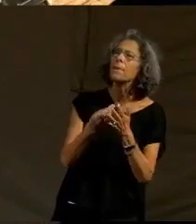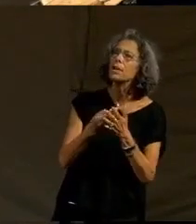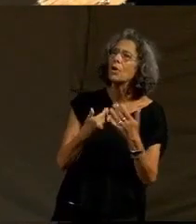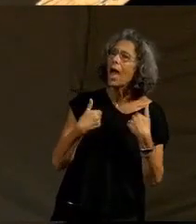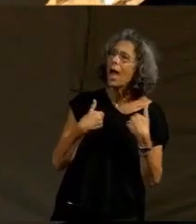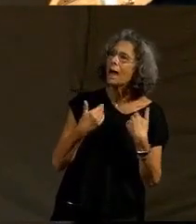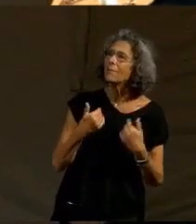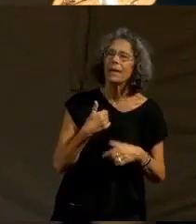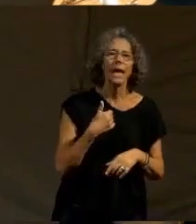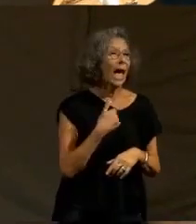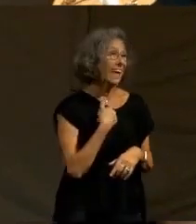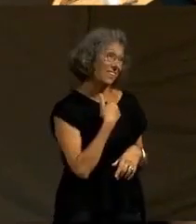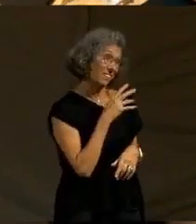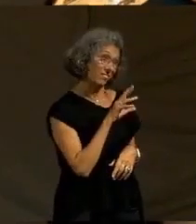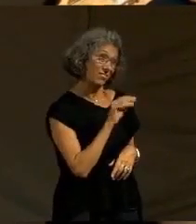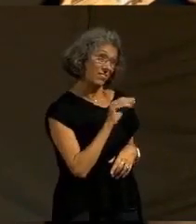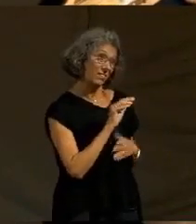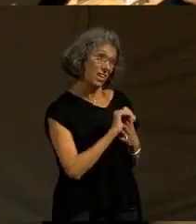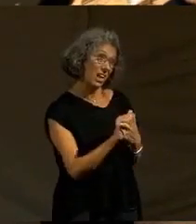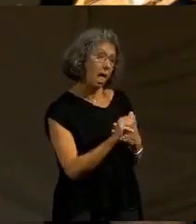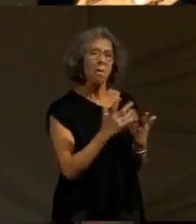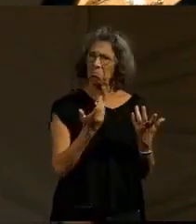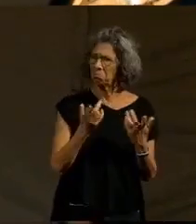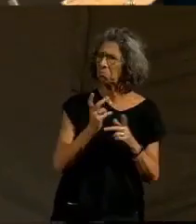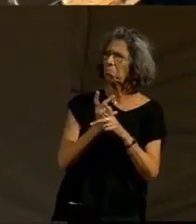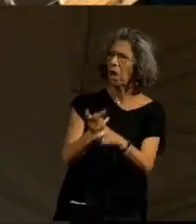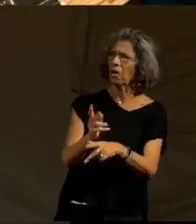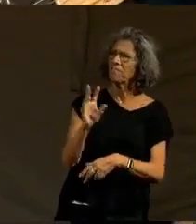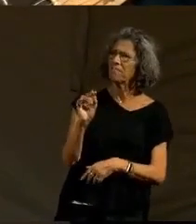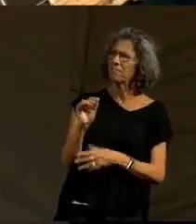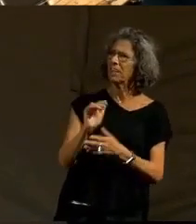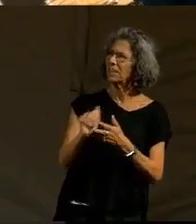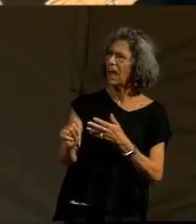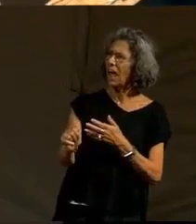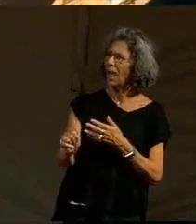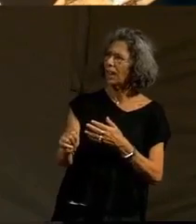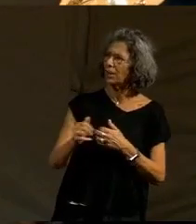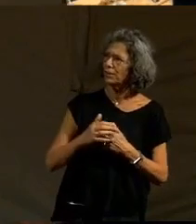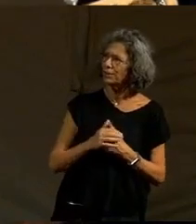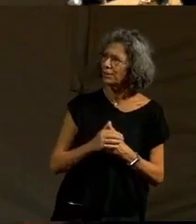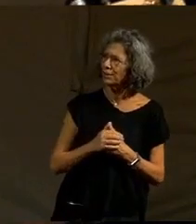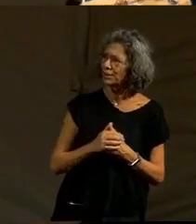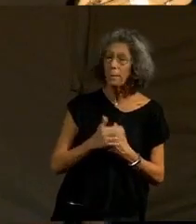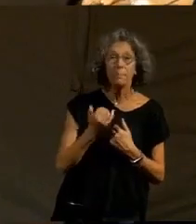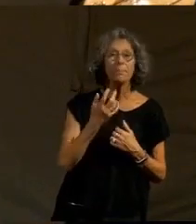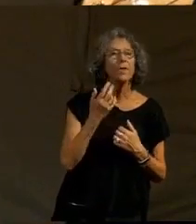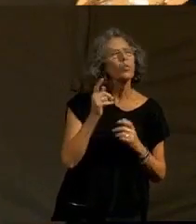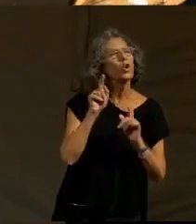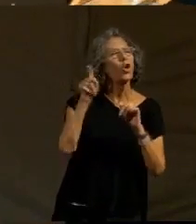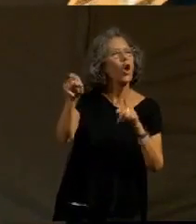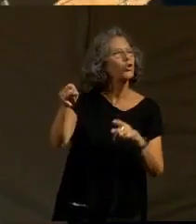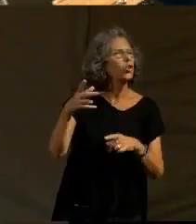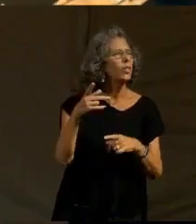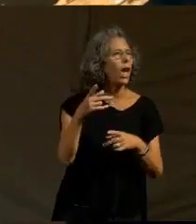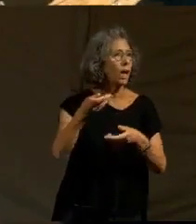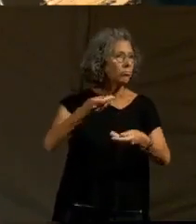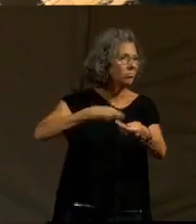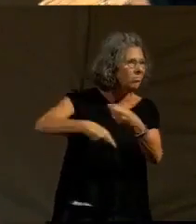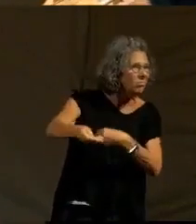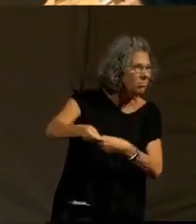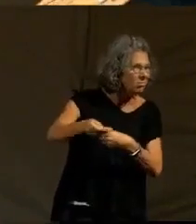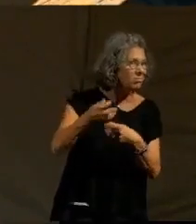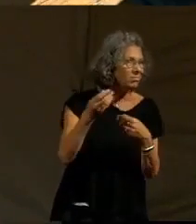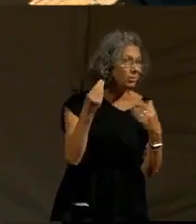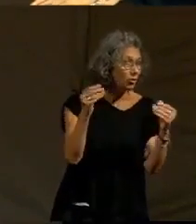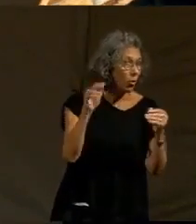She said, well, I got about $50 I can let you have. Now, when we go down to that pawn shop tomorrow, don't act no